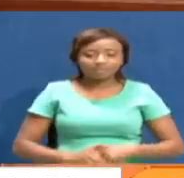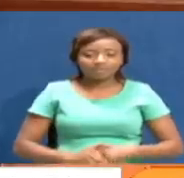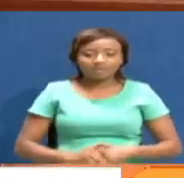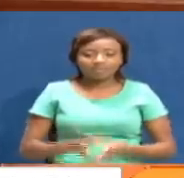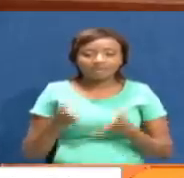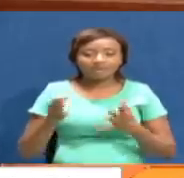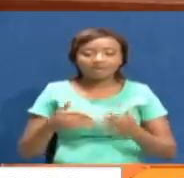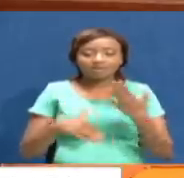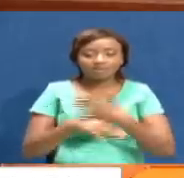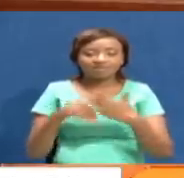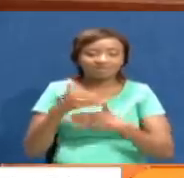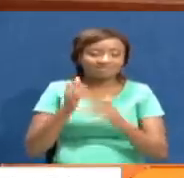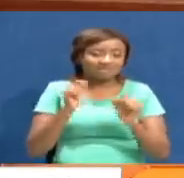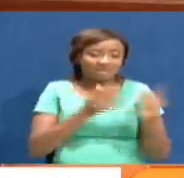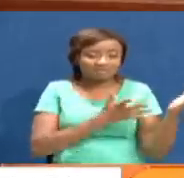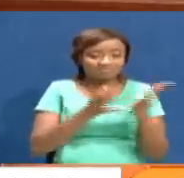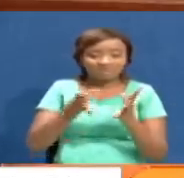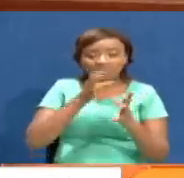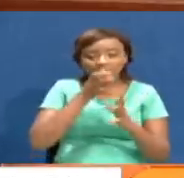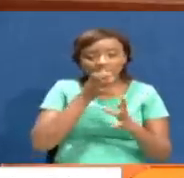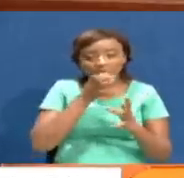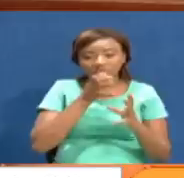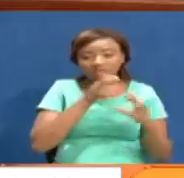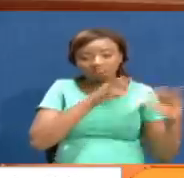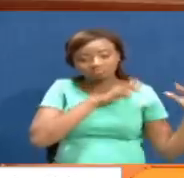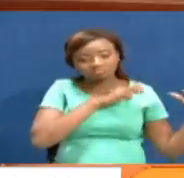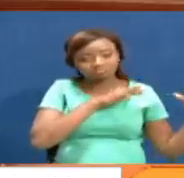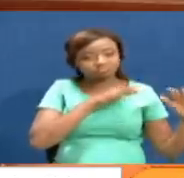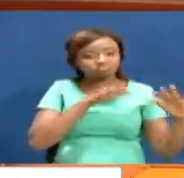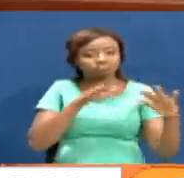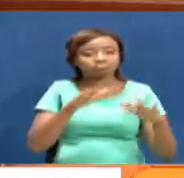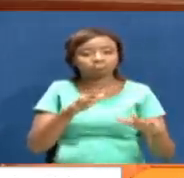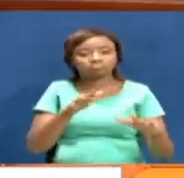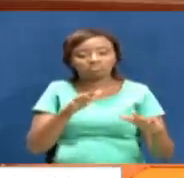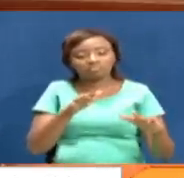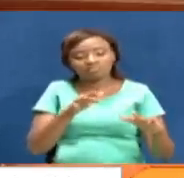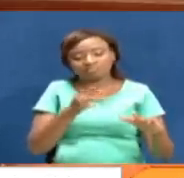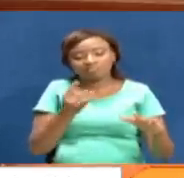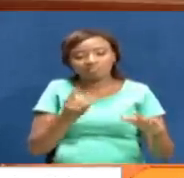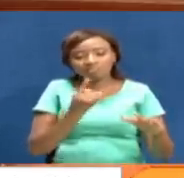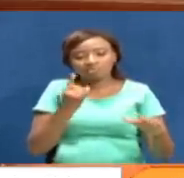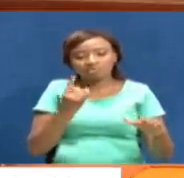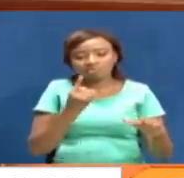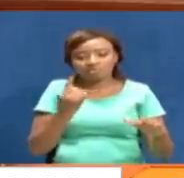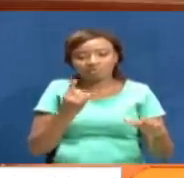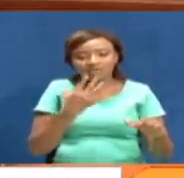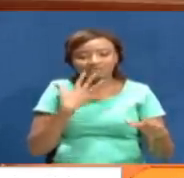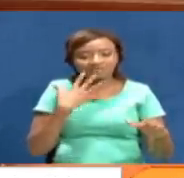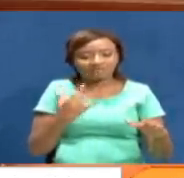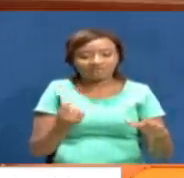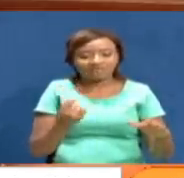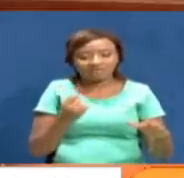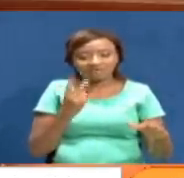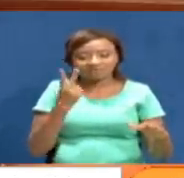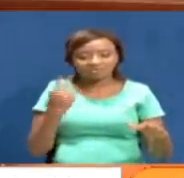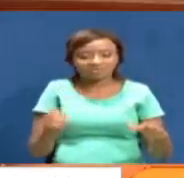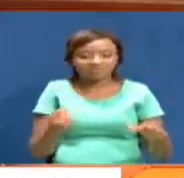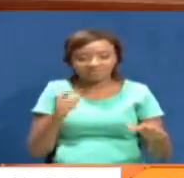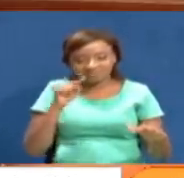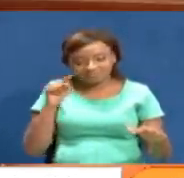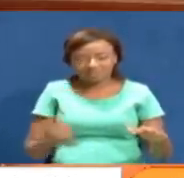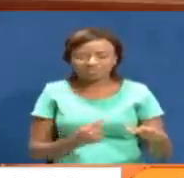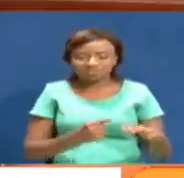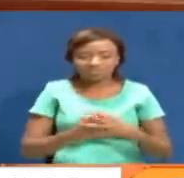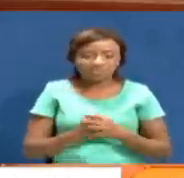can only bring in to Nairobi, no matter how much you want it to bring, it can only bring in